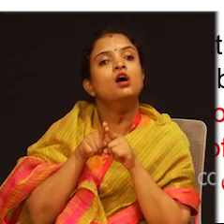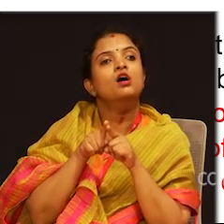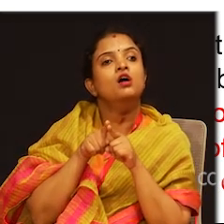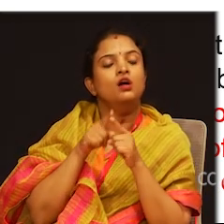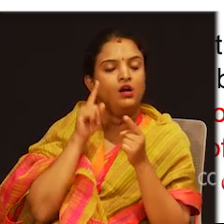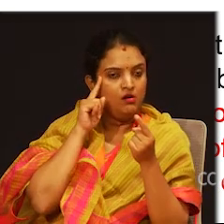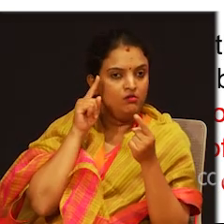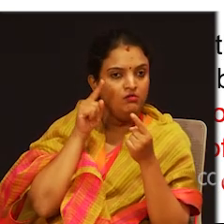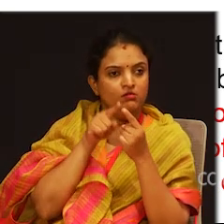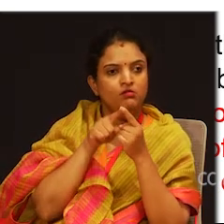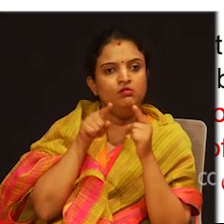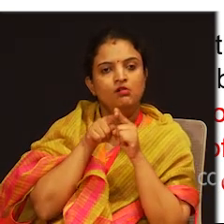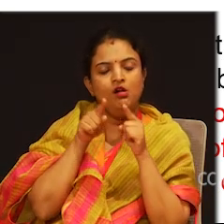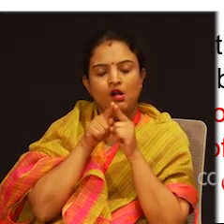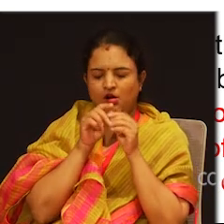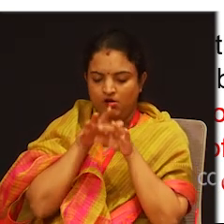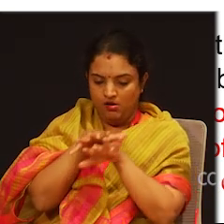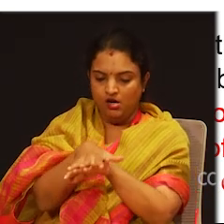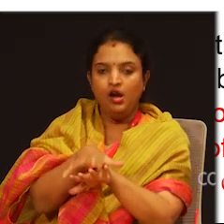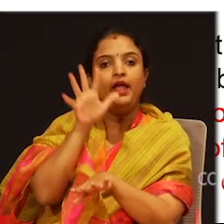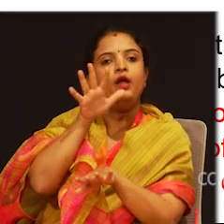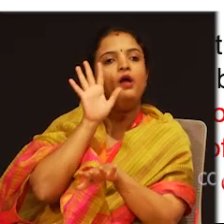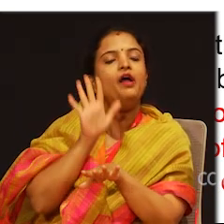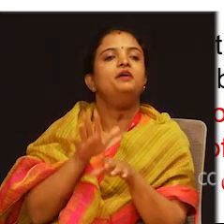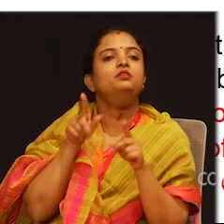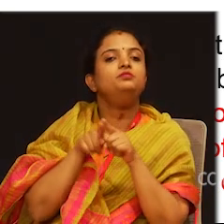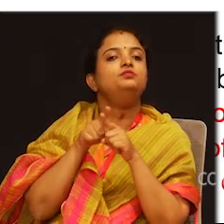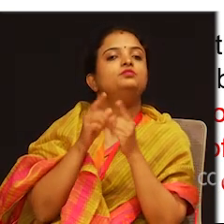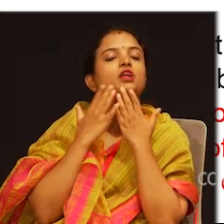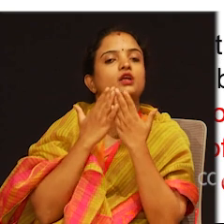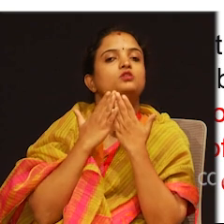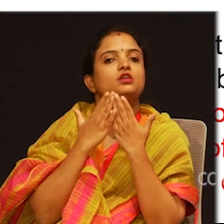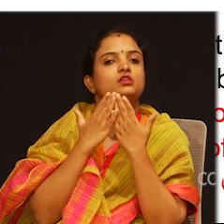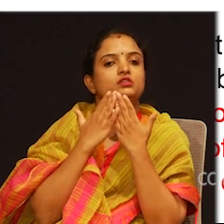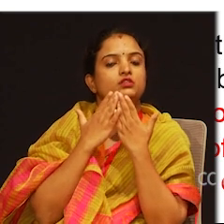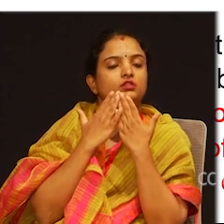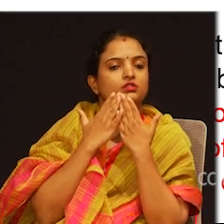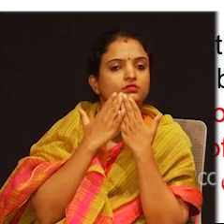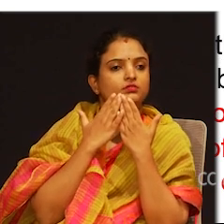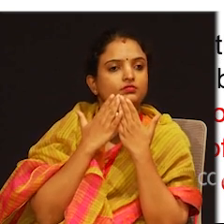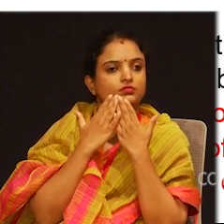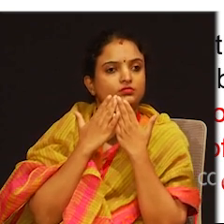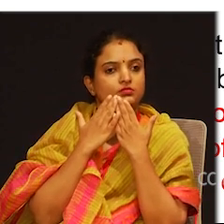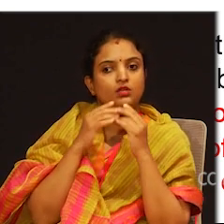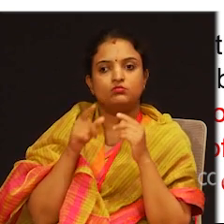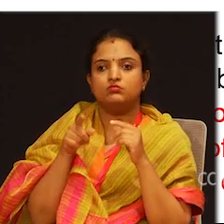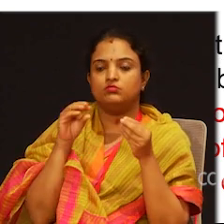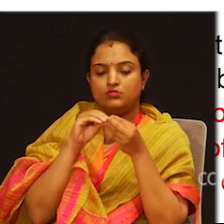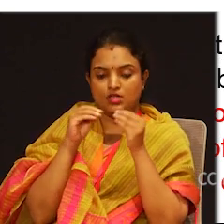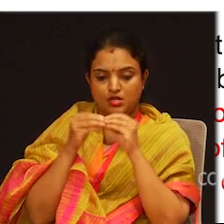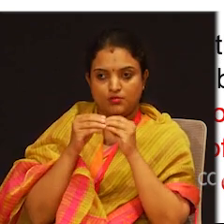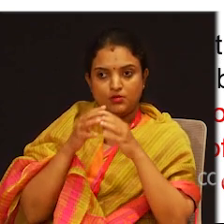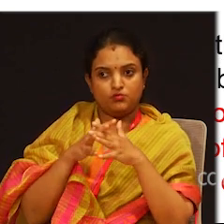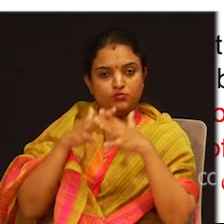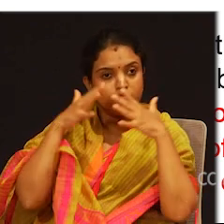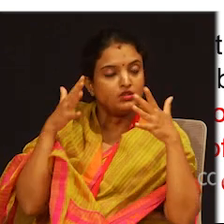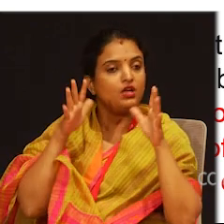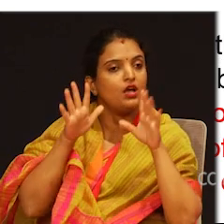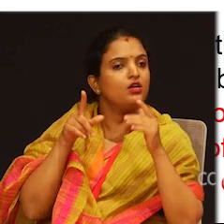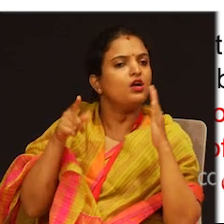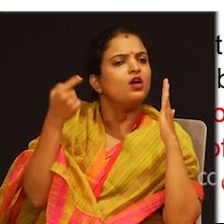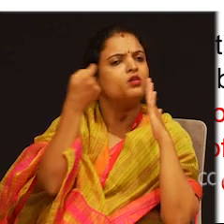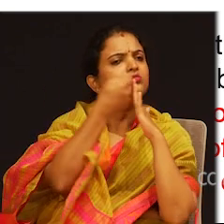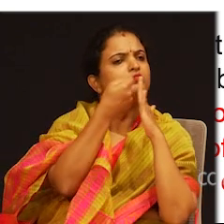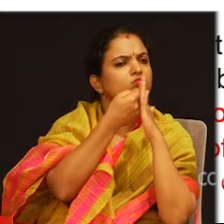are entirely excluded from our education system. So it's a big number. Our policy,